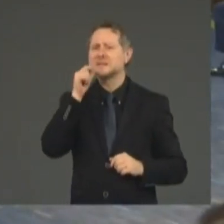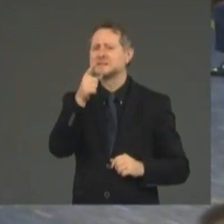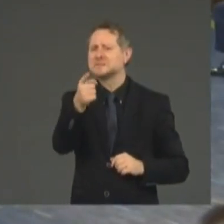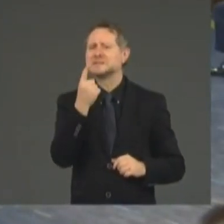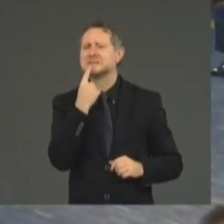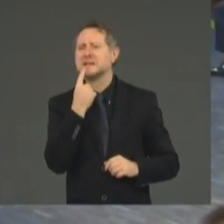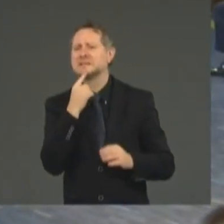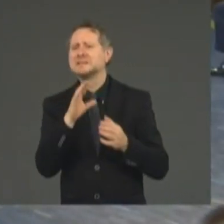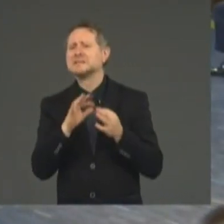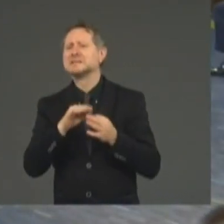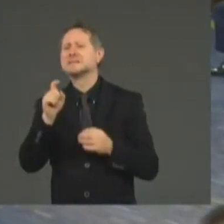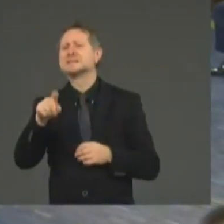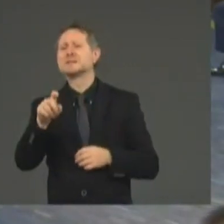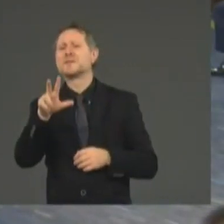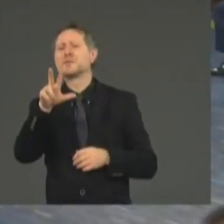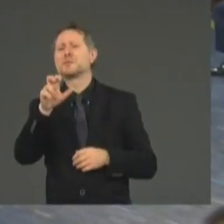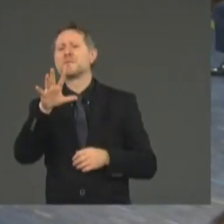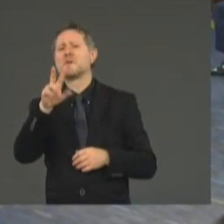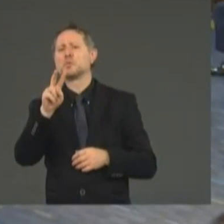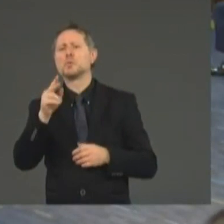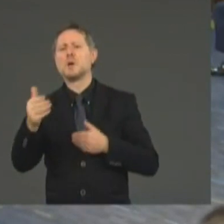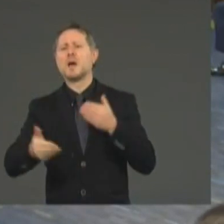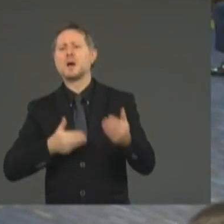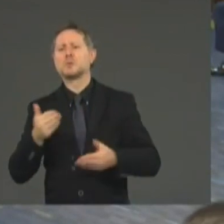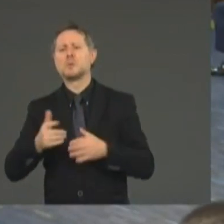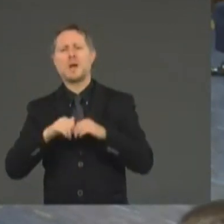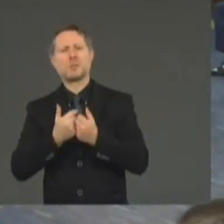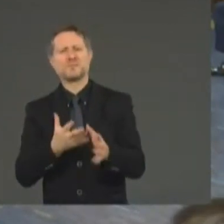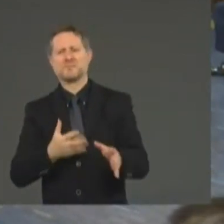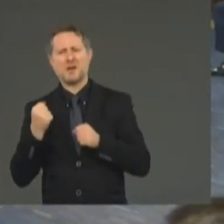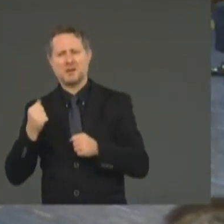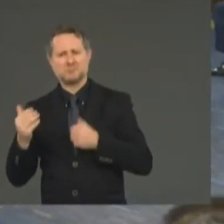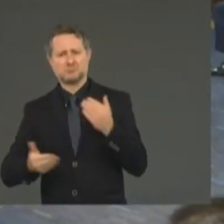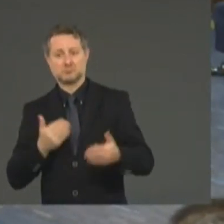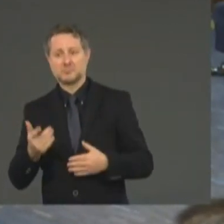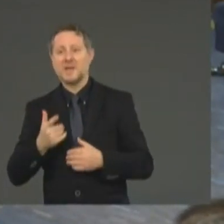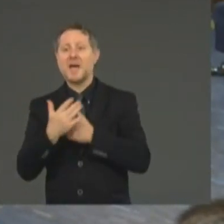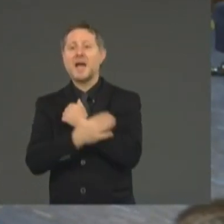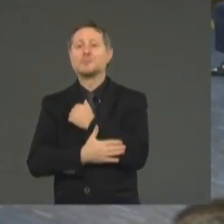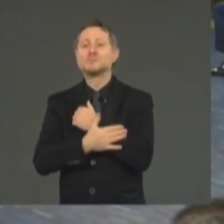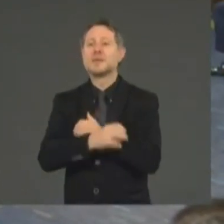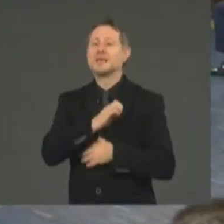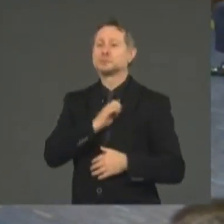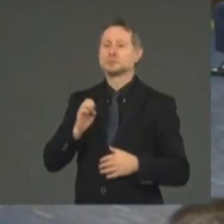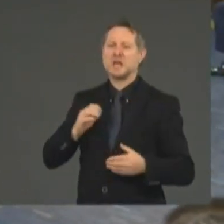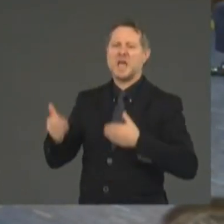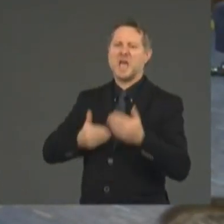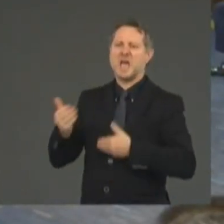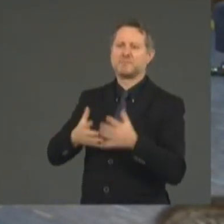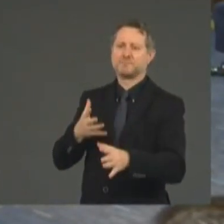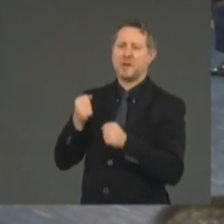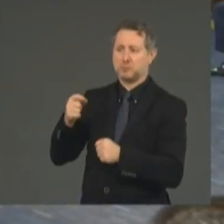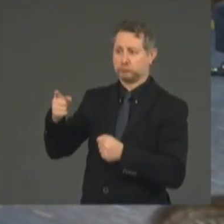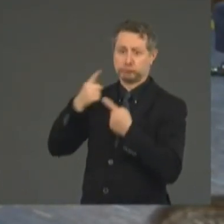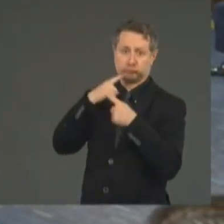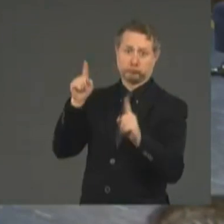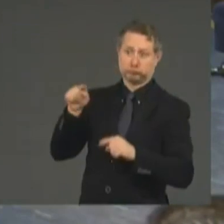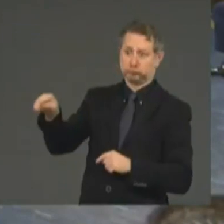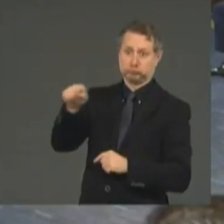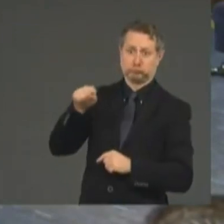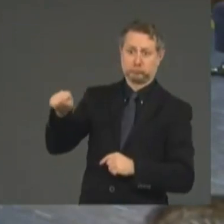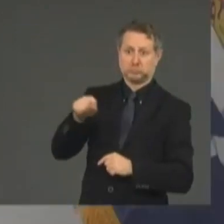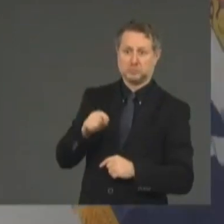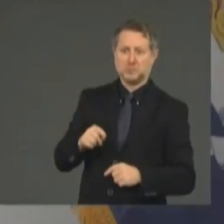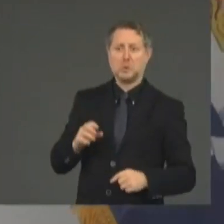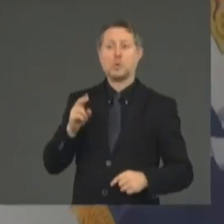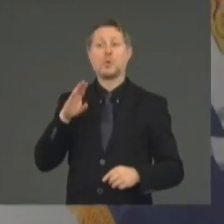352 short. Great work of our county executives. They County- identified the bodies within the counties. county executive,